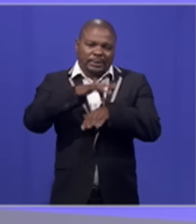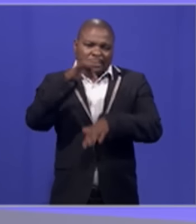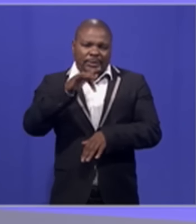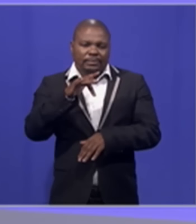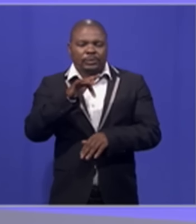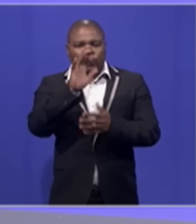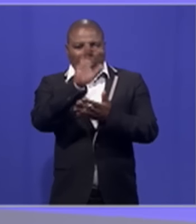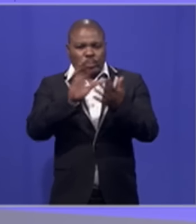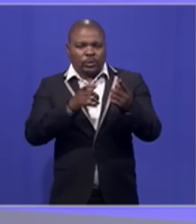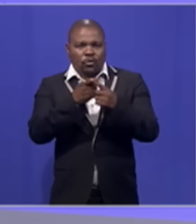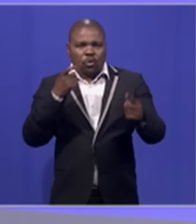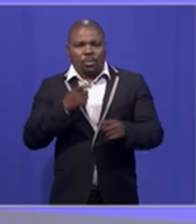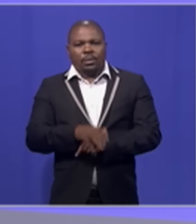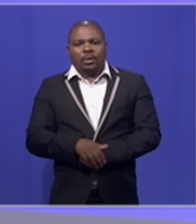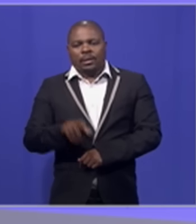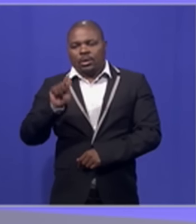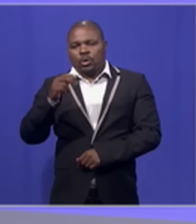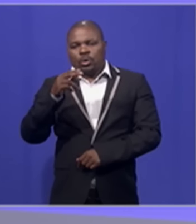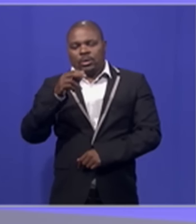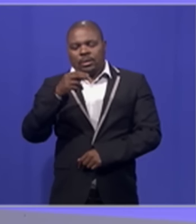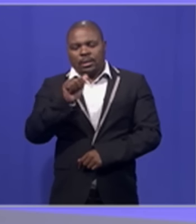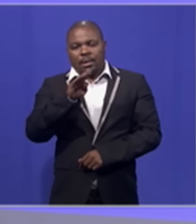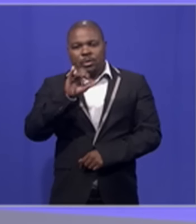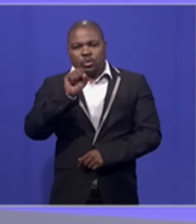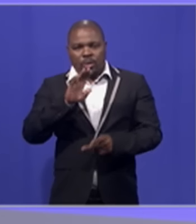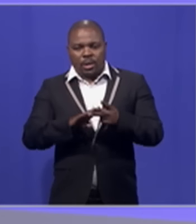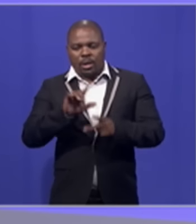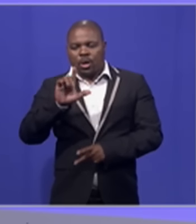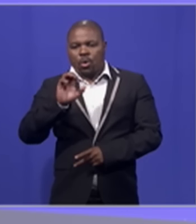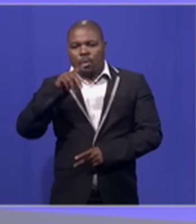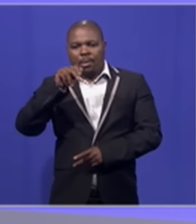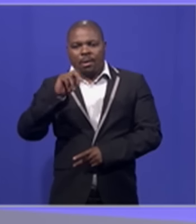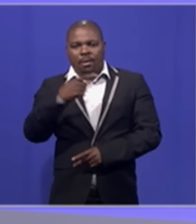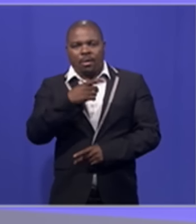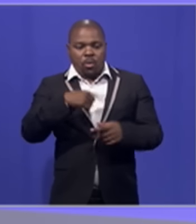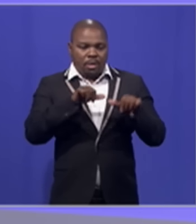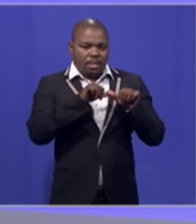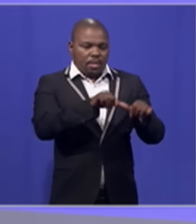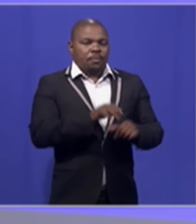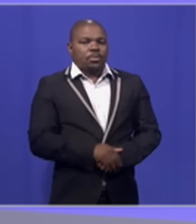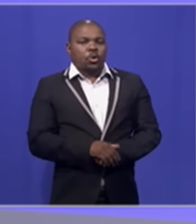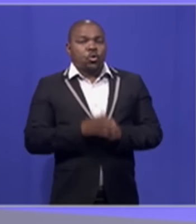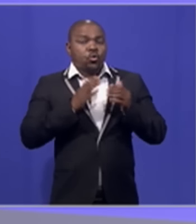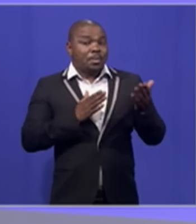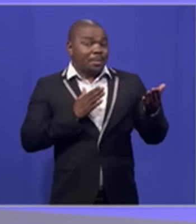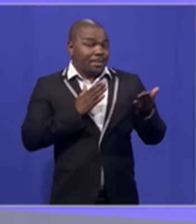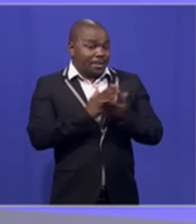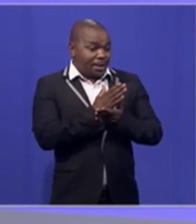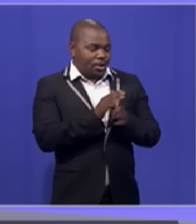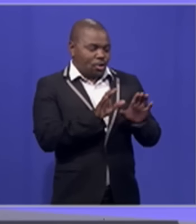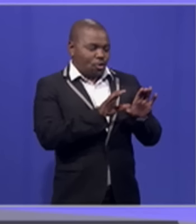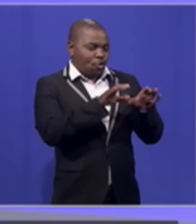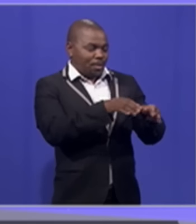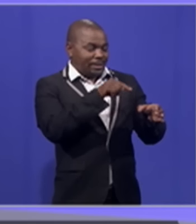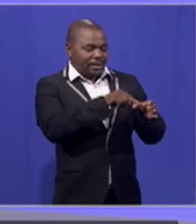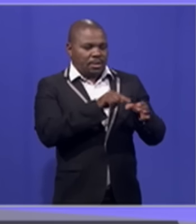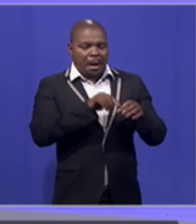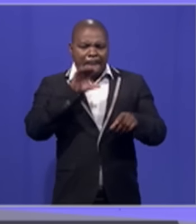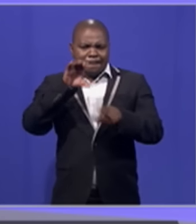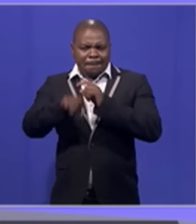mosebetsing mo le rona e leng Thabiso Gadebe le Lopang Alamo. Re tswela pele. Commissioner ya ditokelo tsa botho Afrika Borwa e fumane ha dipalangwang tsa